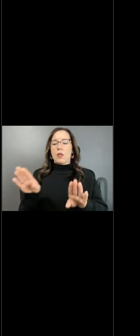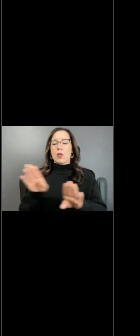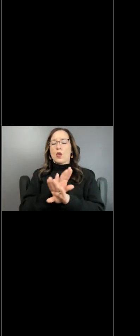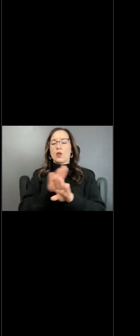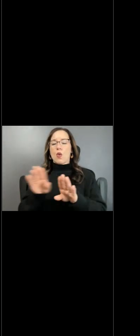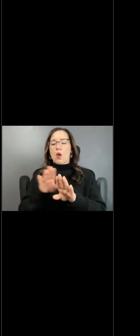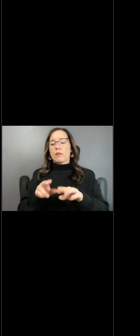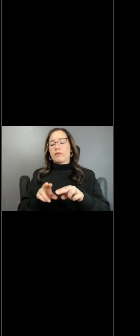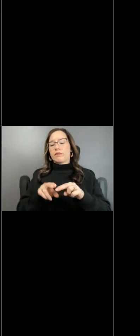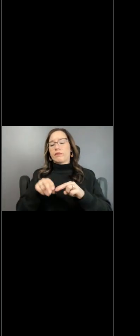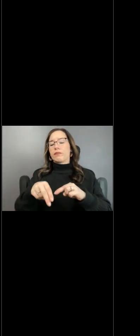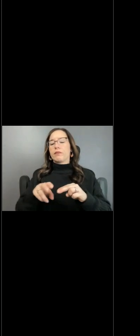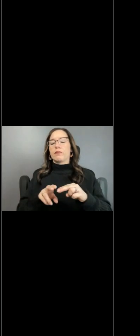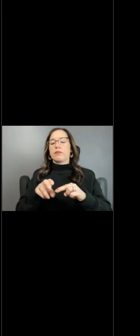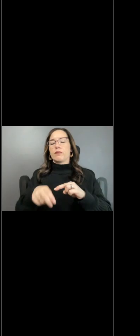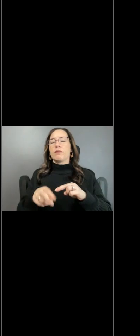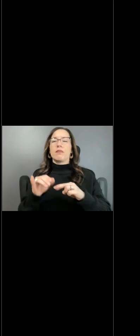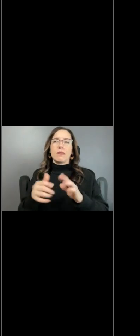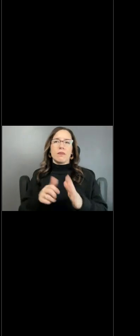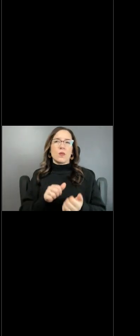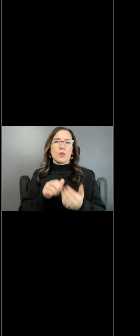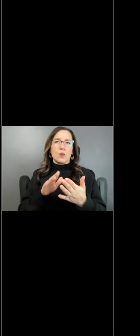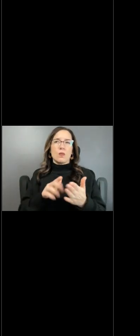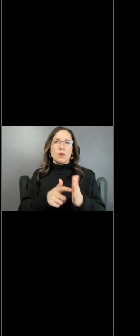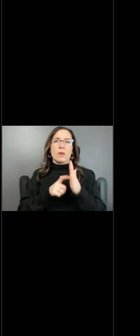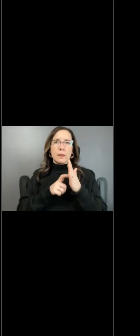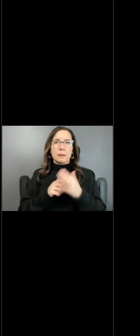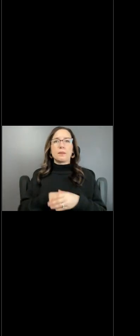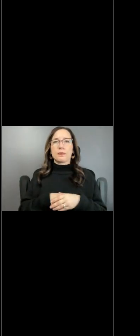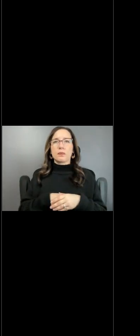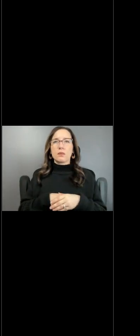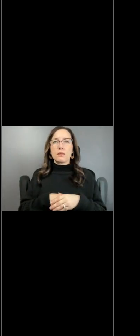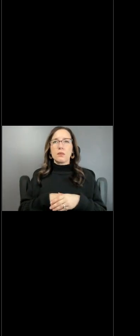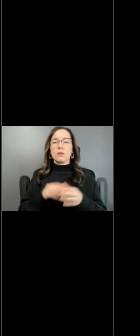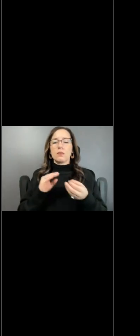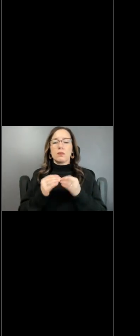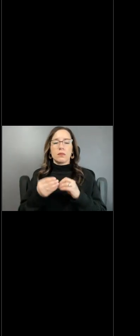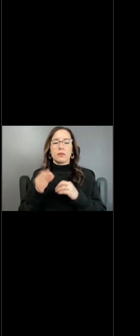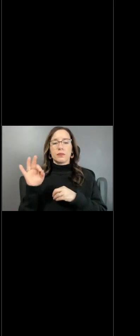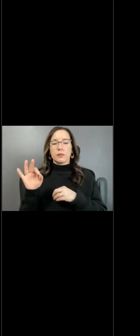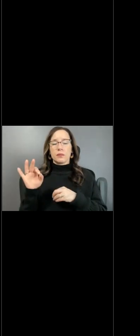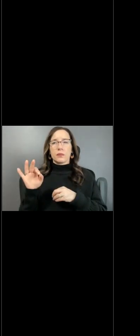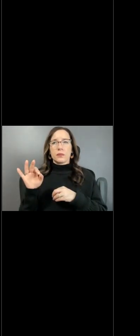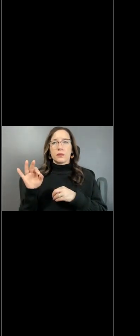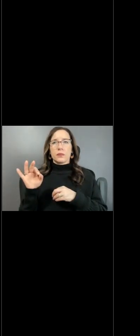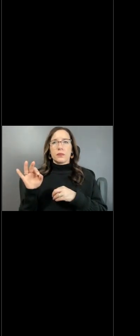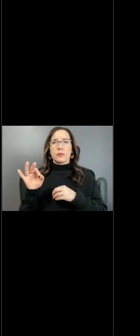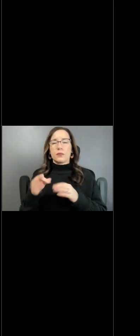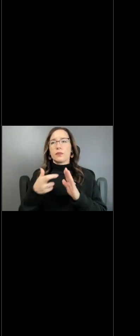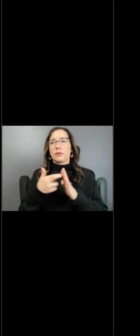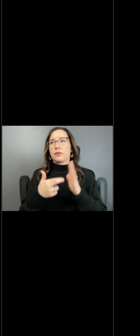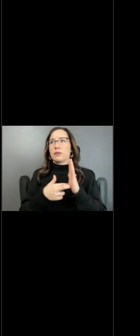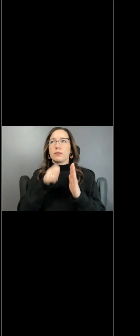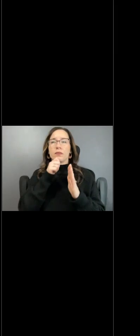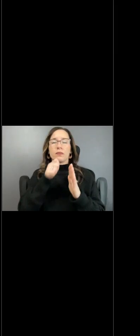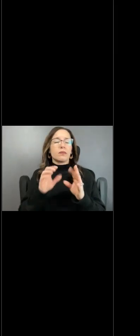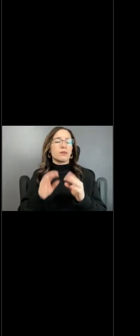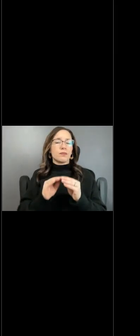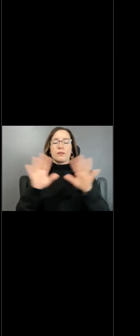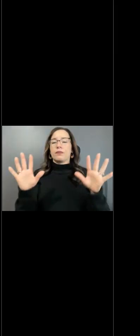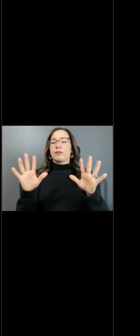those sliding door tracks. Now let's check 9. The guidelines do not explicitly